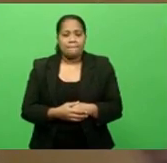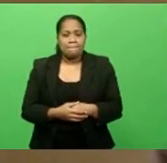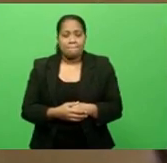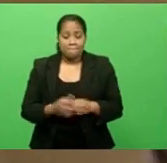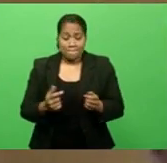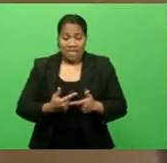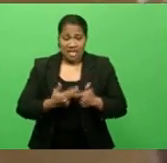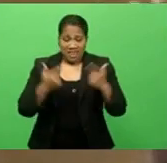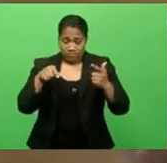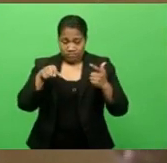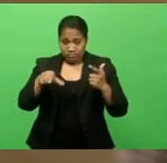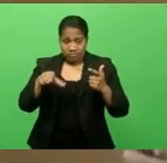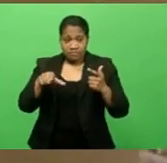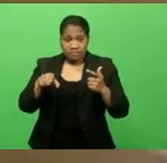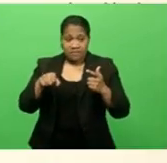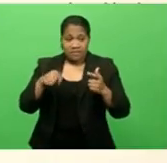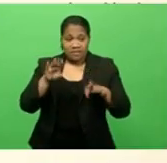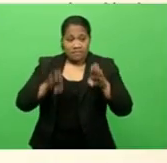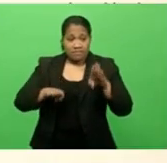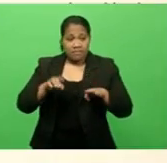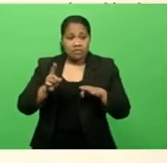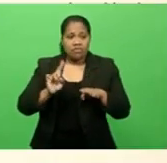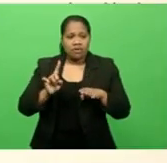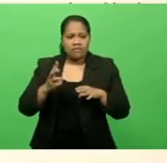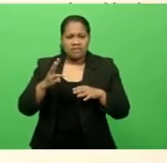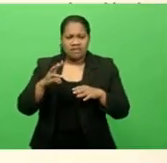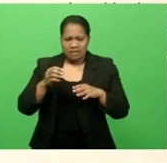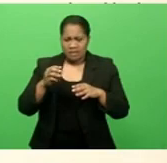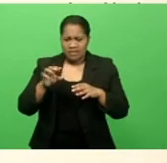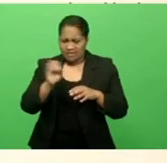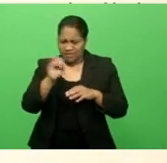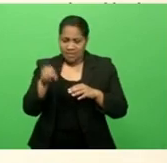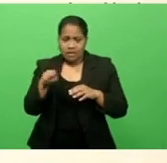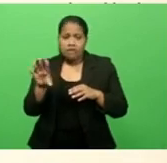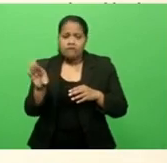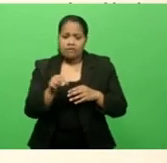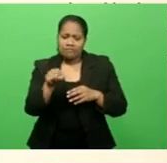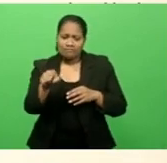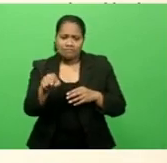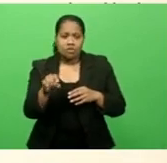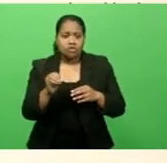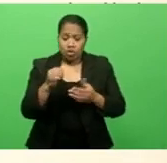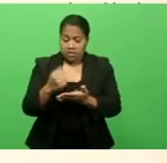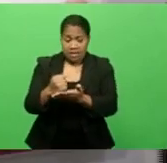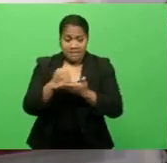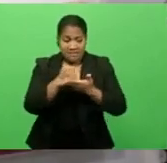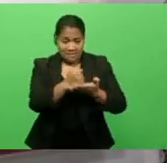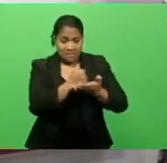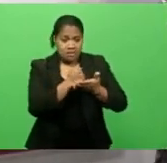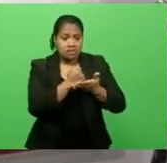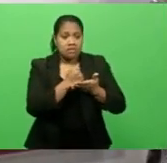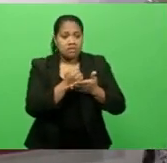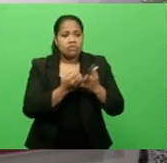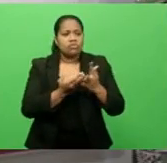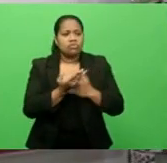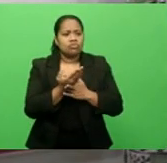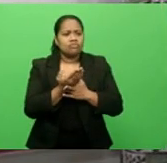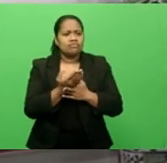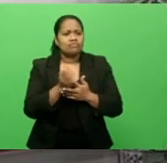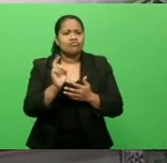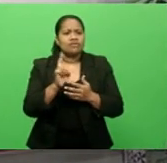which is 70%, is preserved for members at a time. So all this assistance is being funded from the 30%